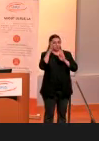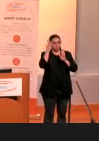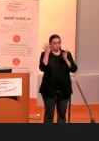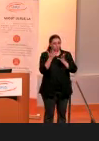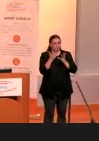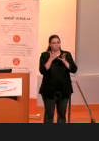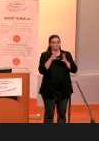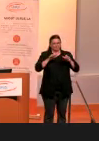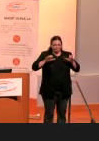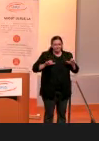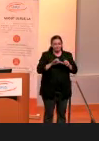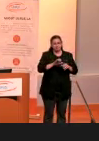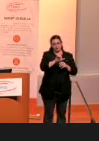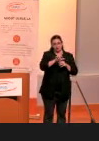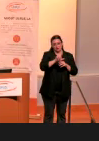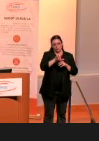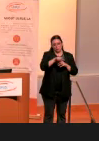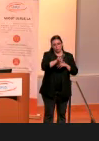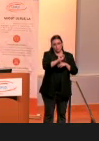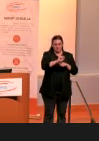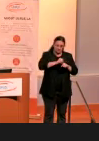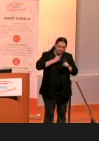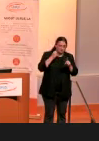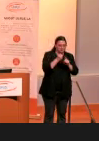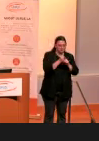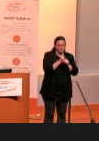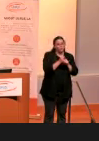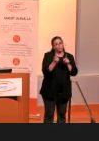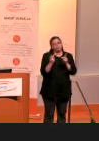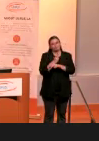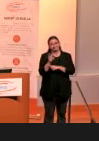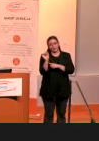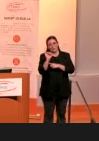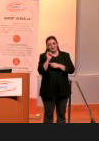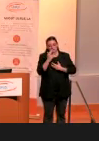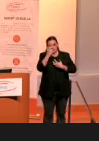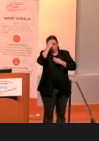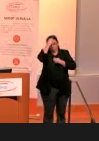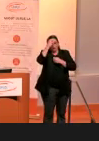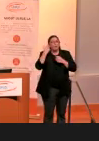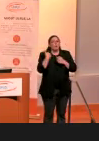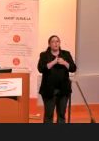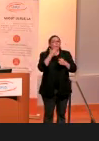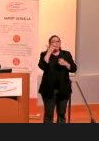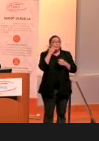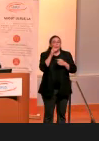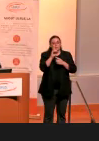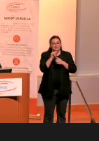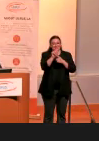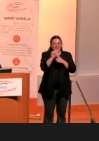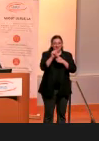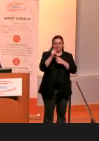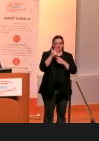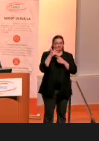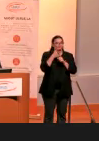usually from very active lupus or from infections. But we know from data from a group in